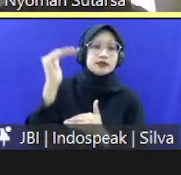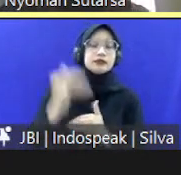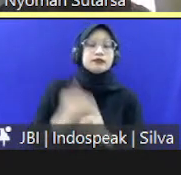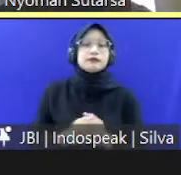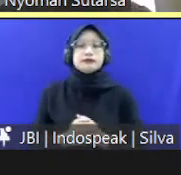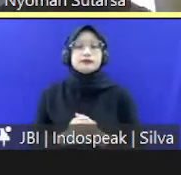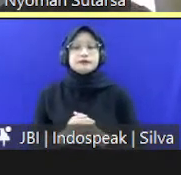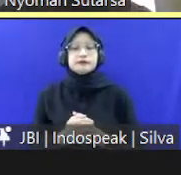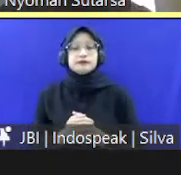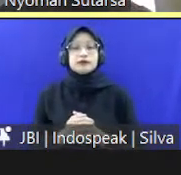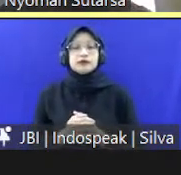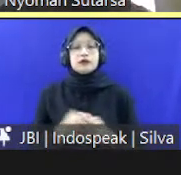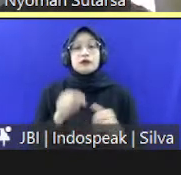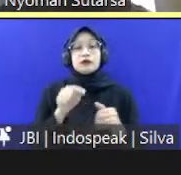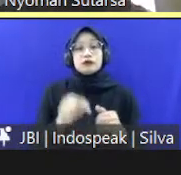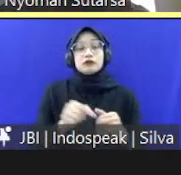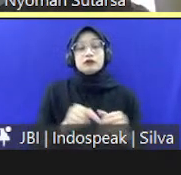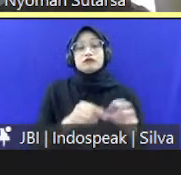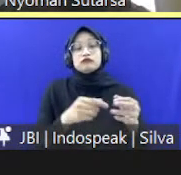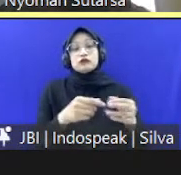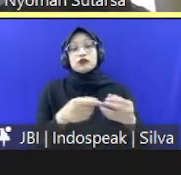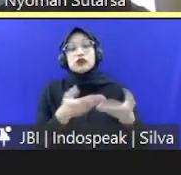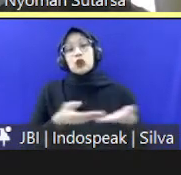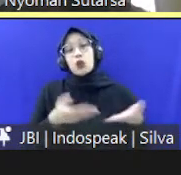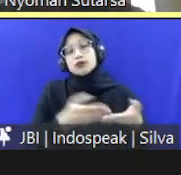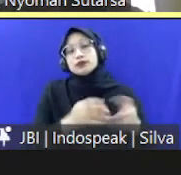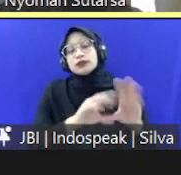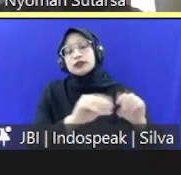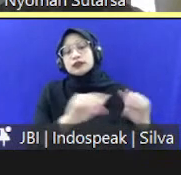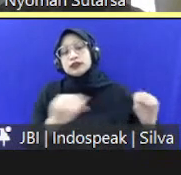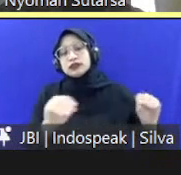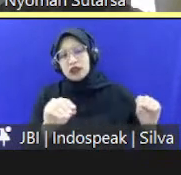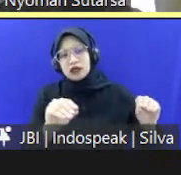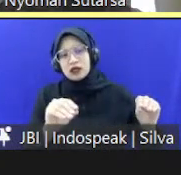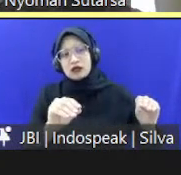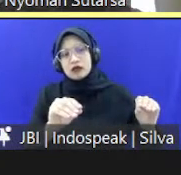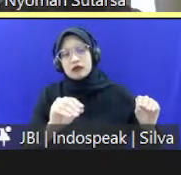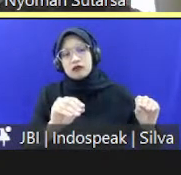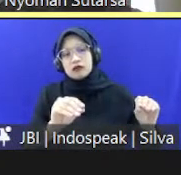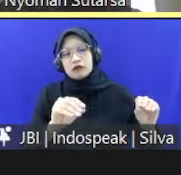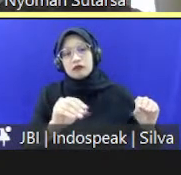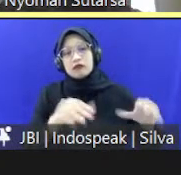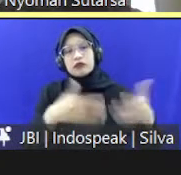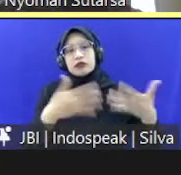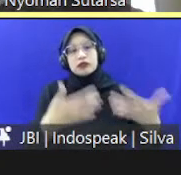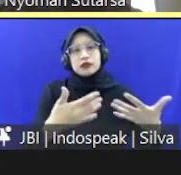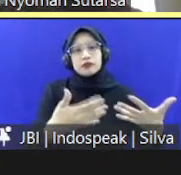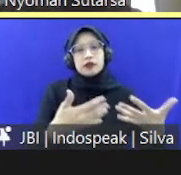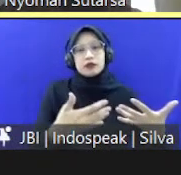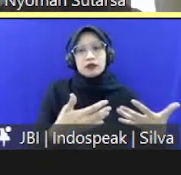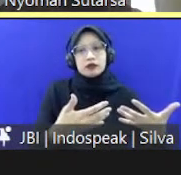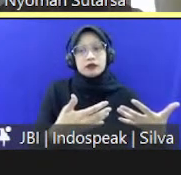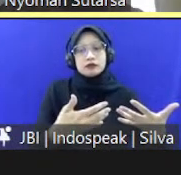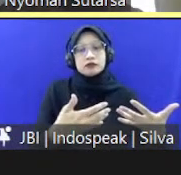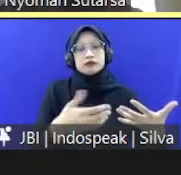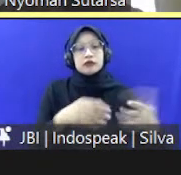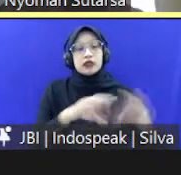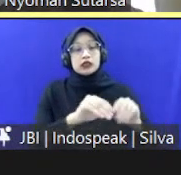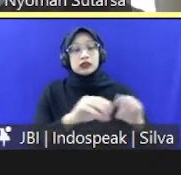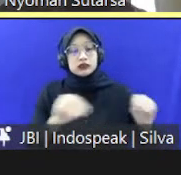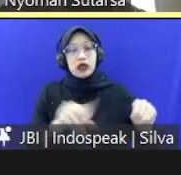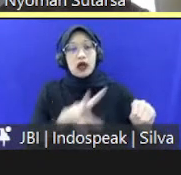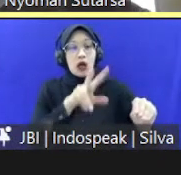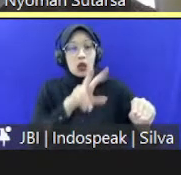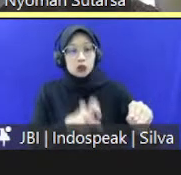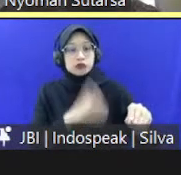given their working environment, their employment structure lead to an increased exposure to the virus and the worsened